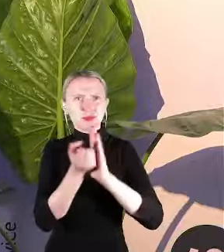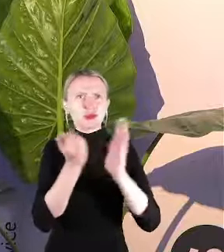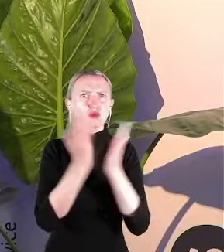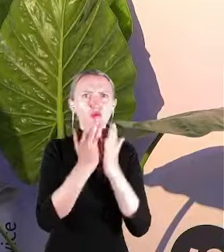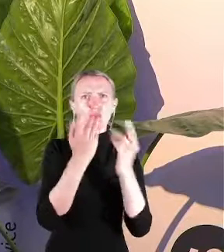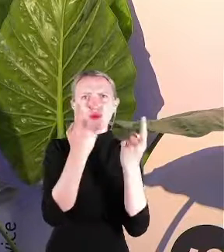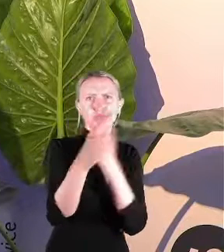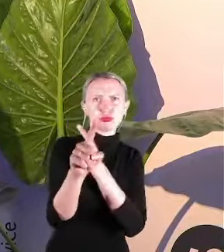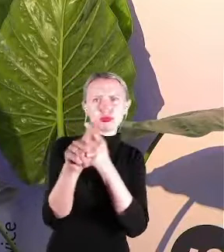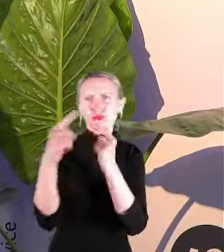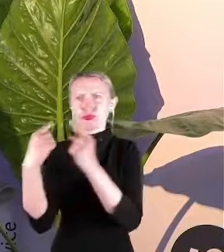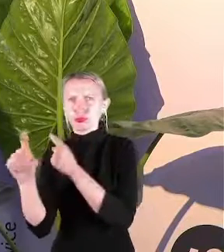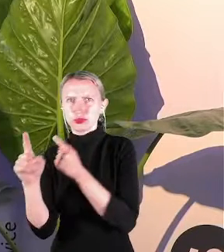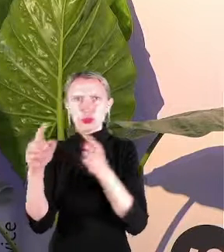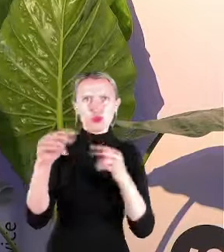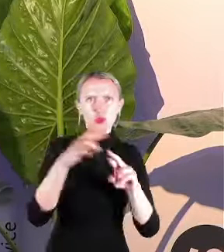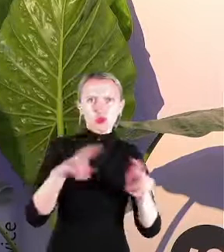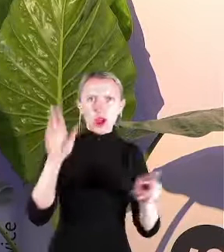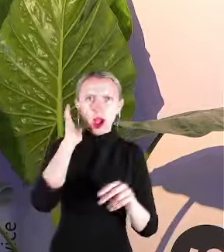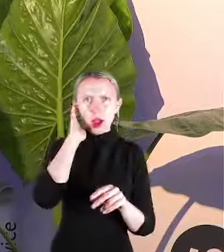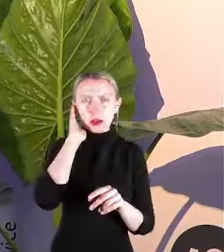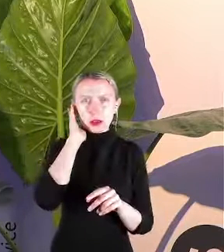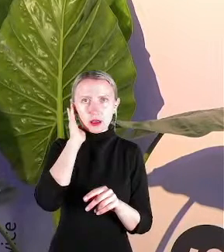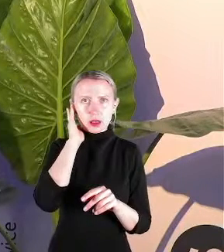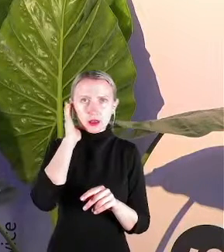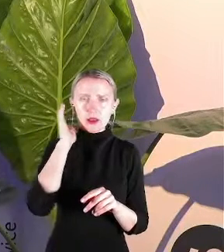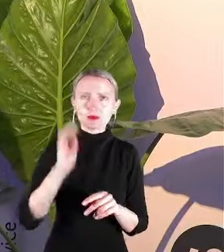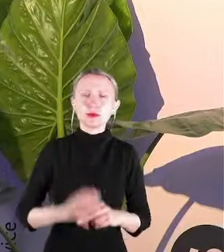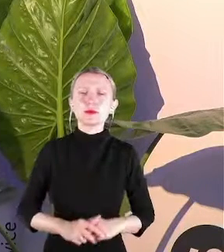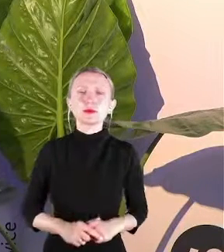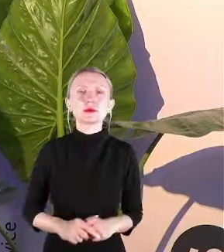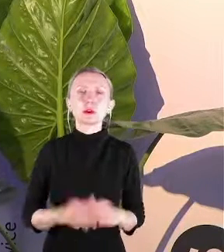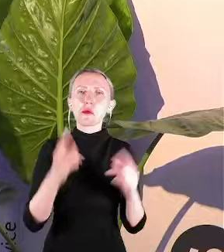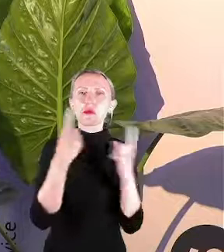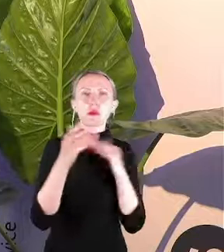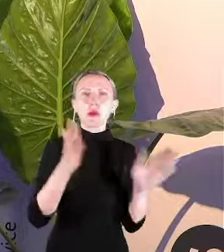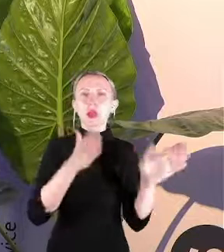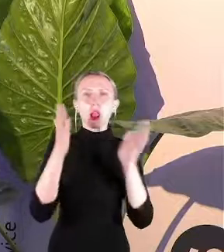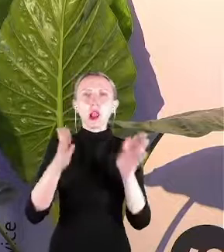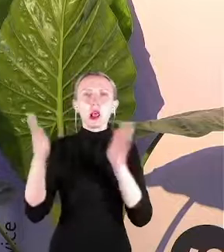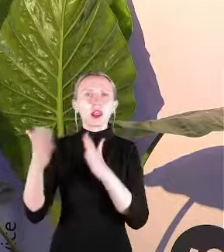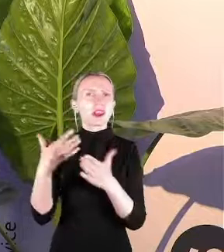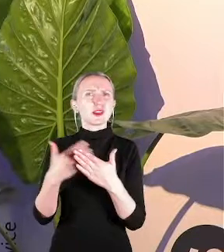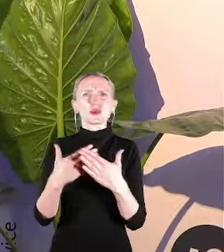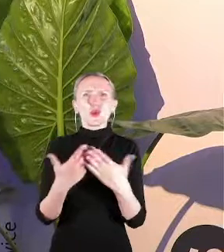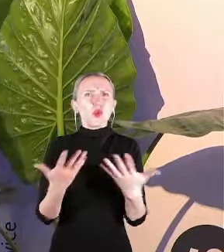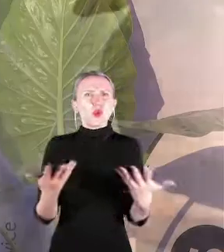else. Why is it so popular to build them in Sweden?